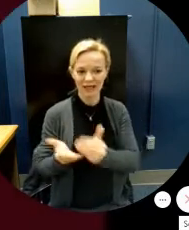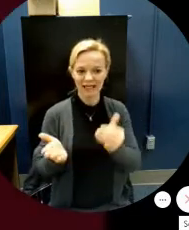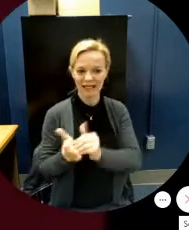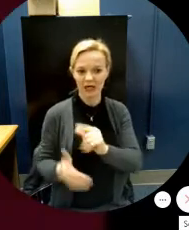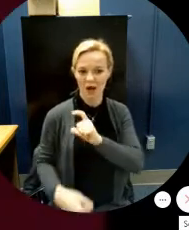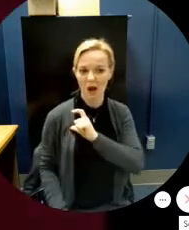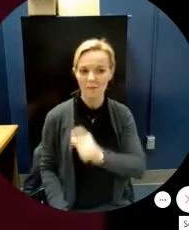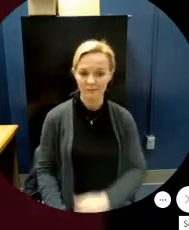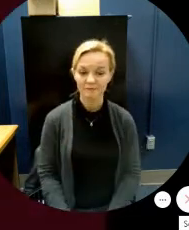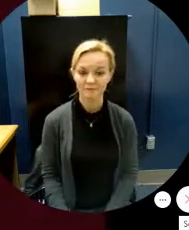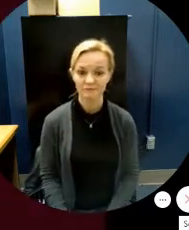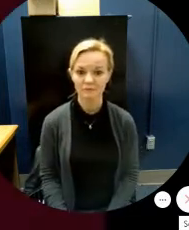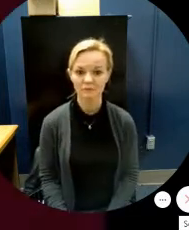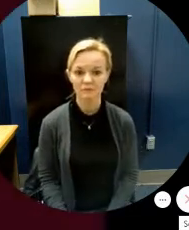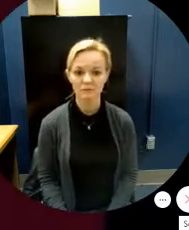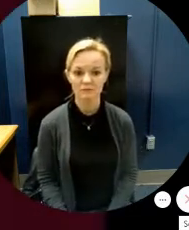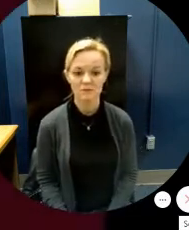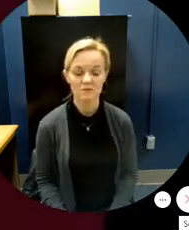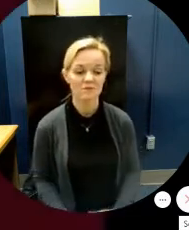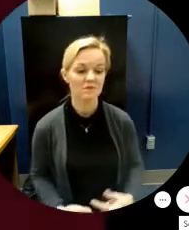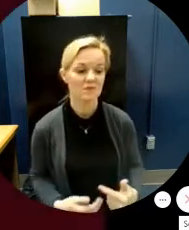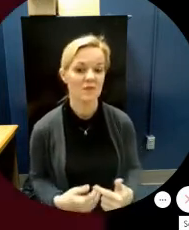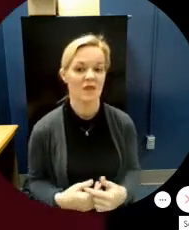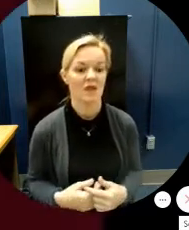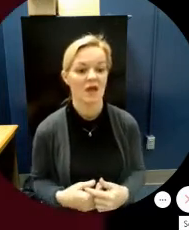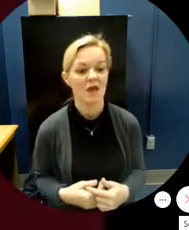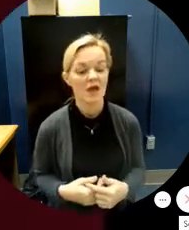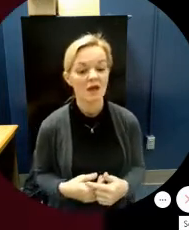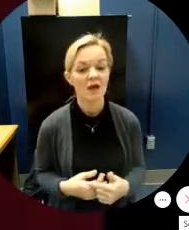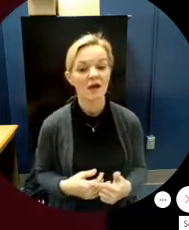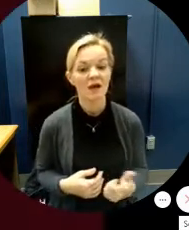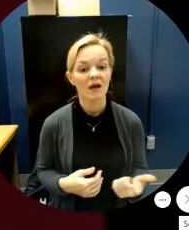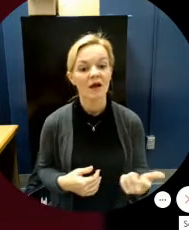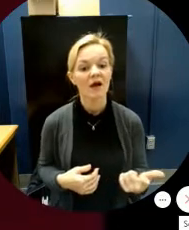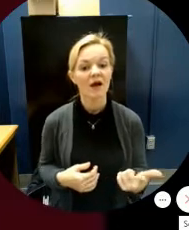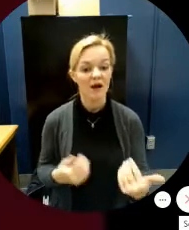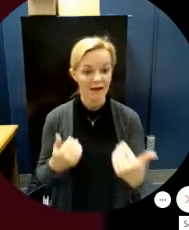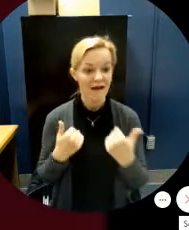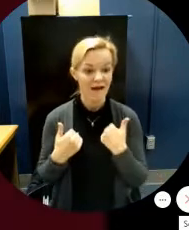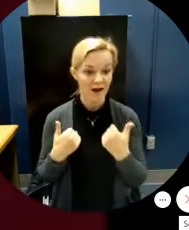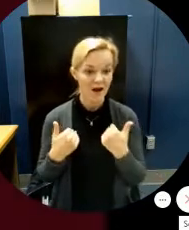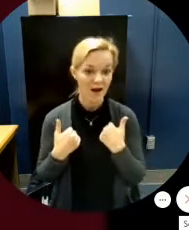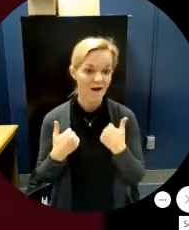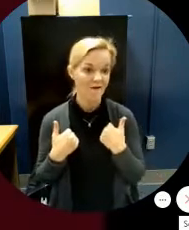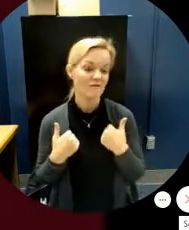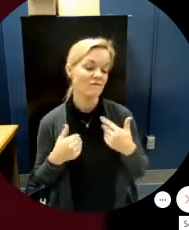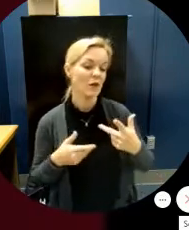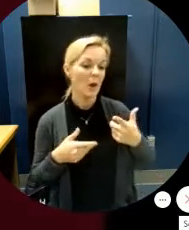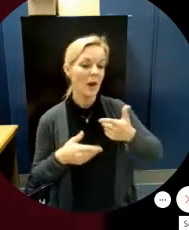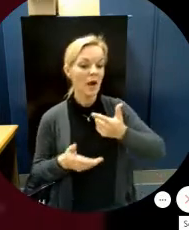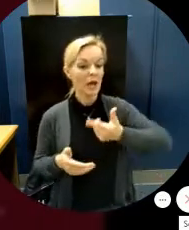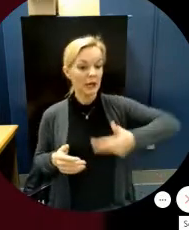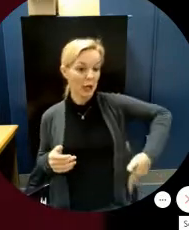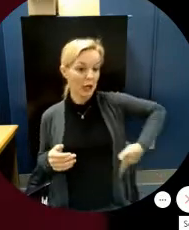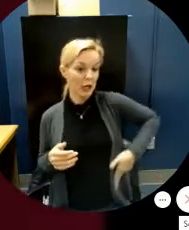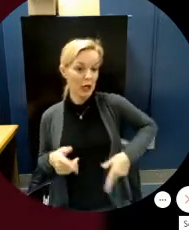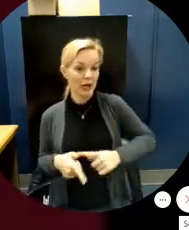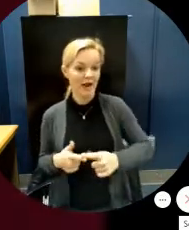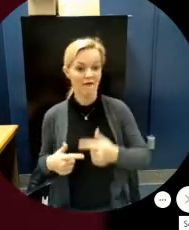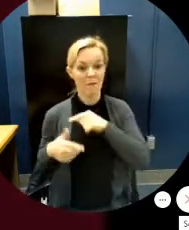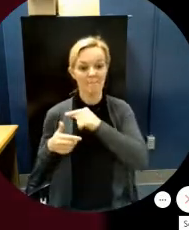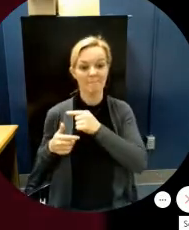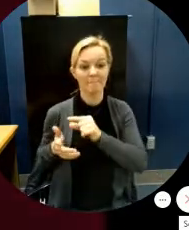I've got a Model 60 in my left rear pocket. I've got extra rounds in my top shirt pocket, right